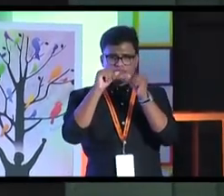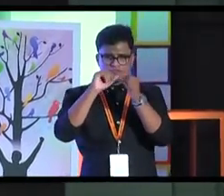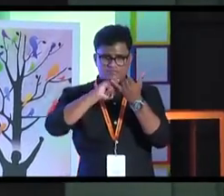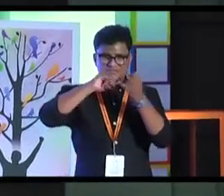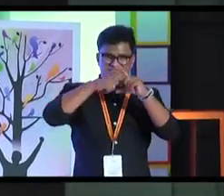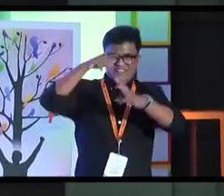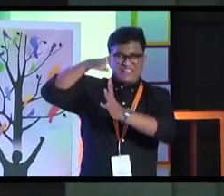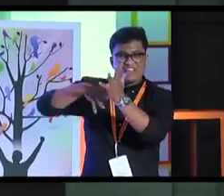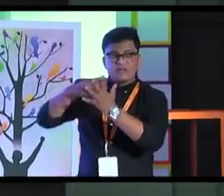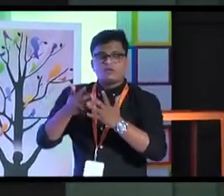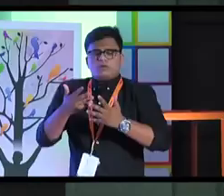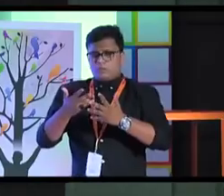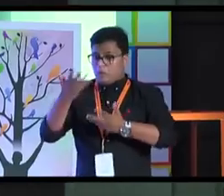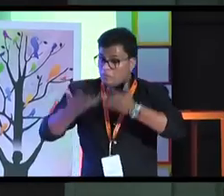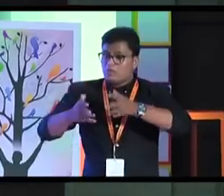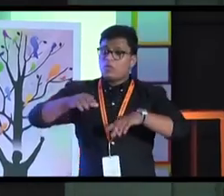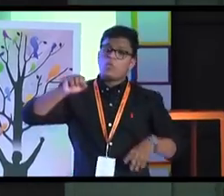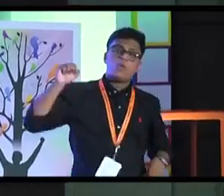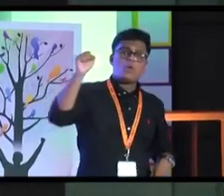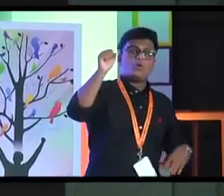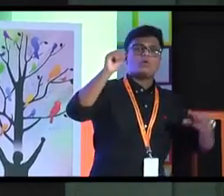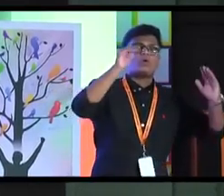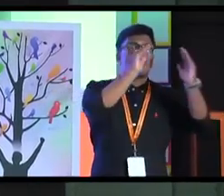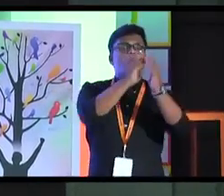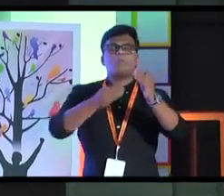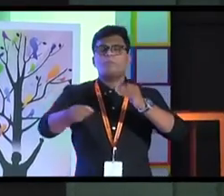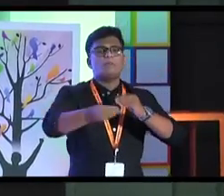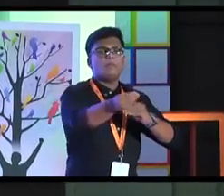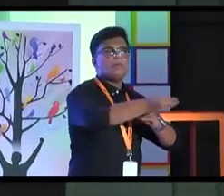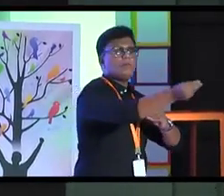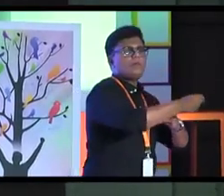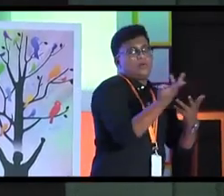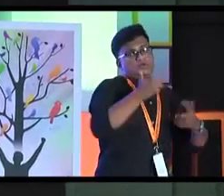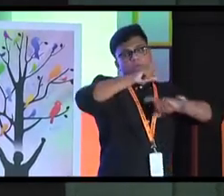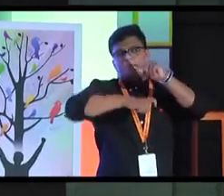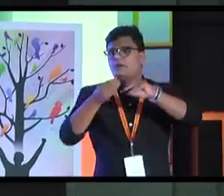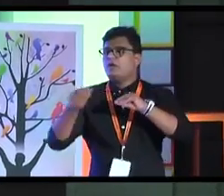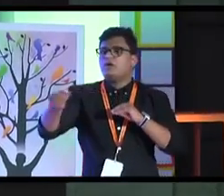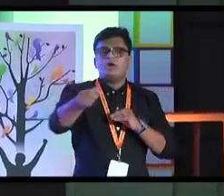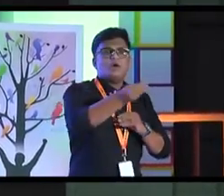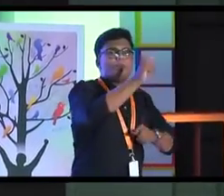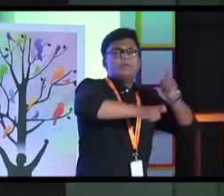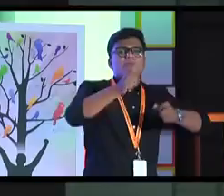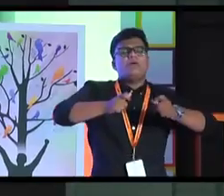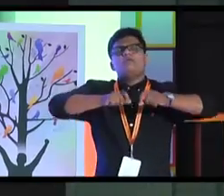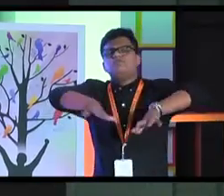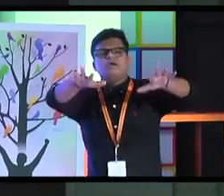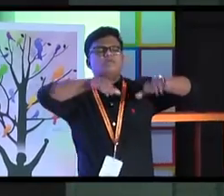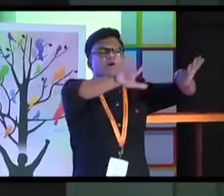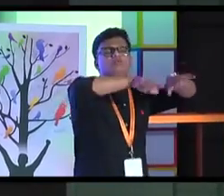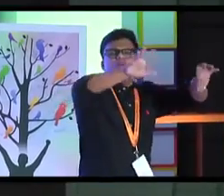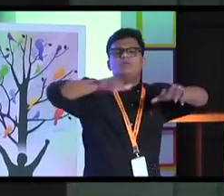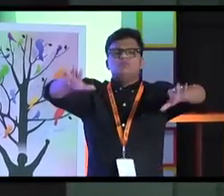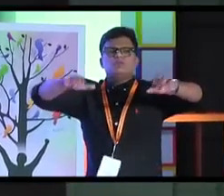will create a big awareness at every employee level, every community. We are